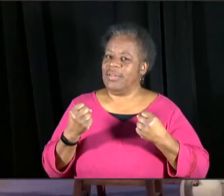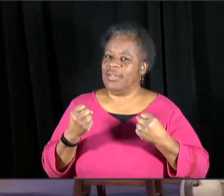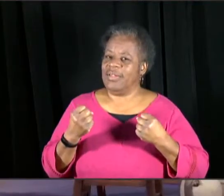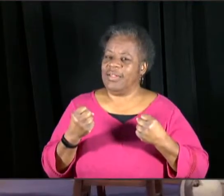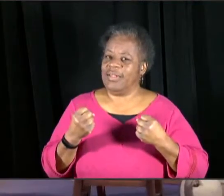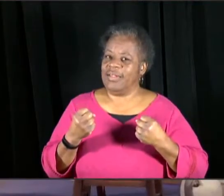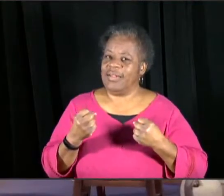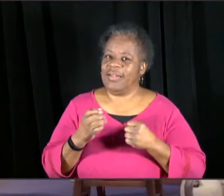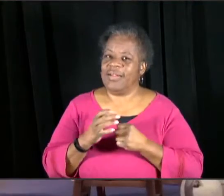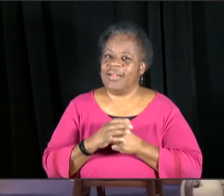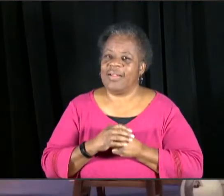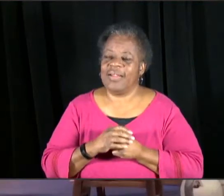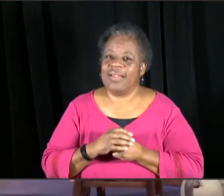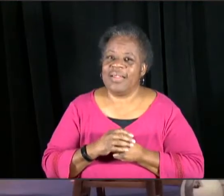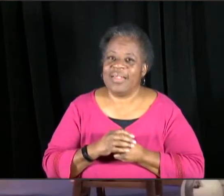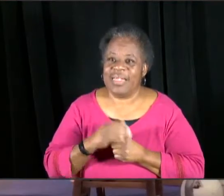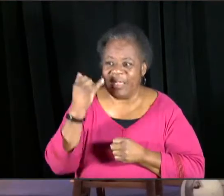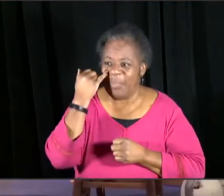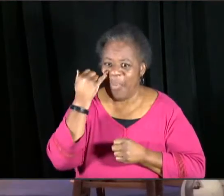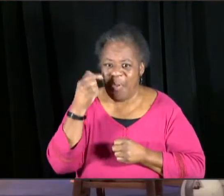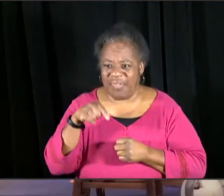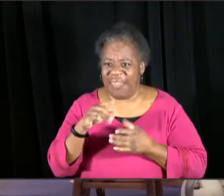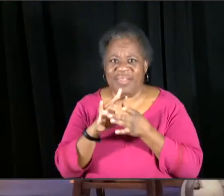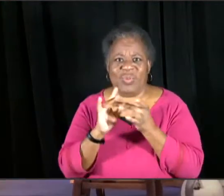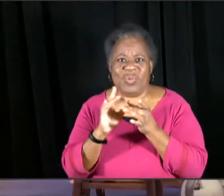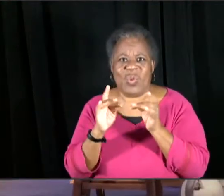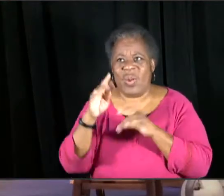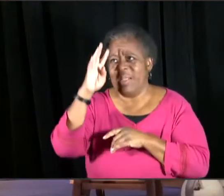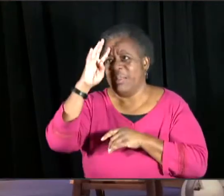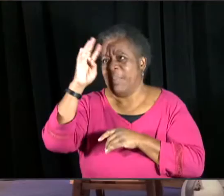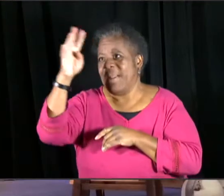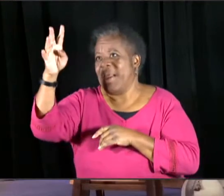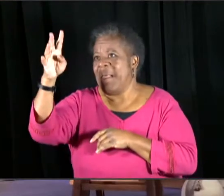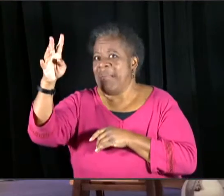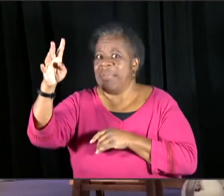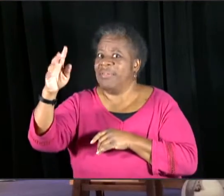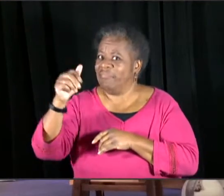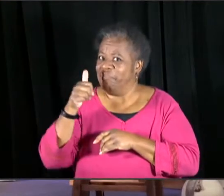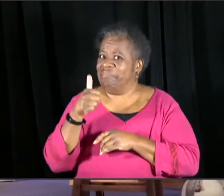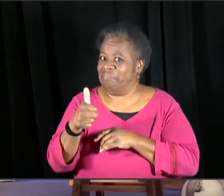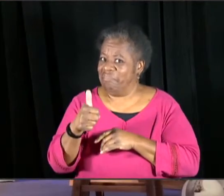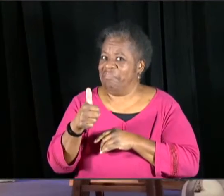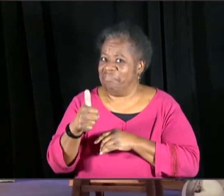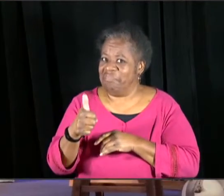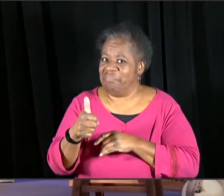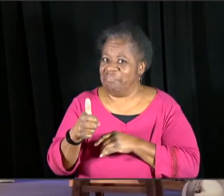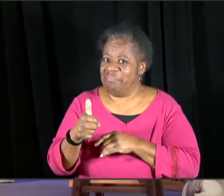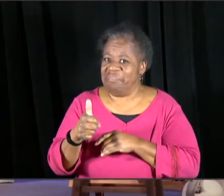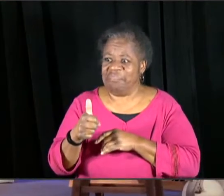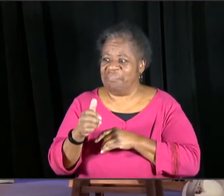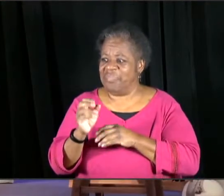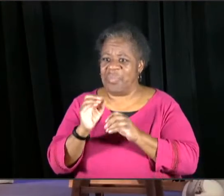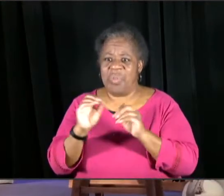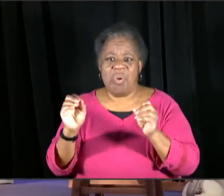If this were fiction, it would be a good story. I was astonished that no one had written it down.